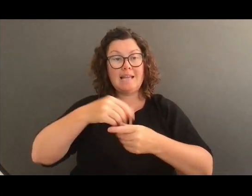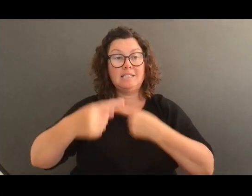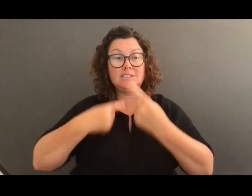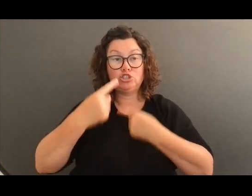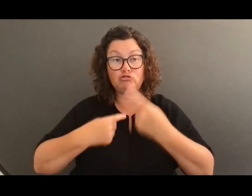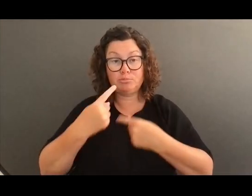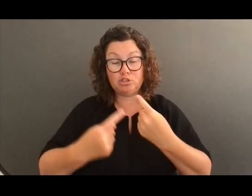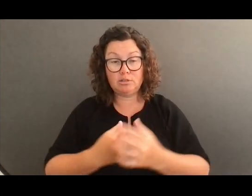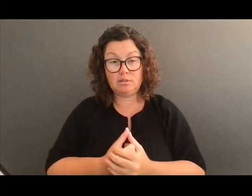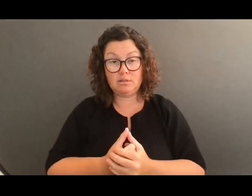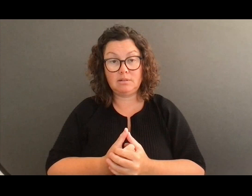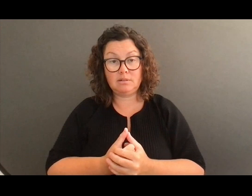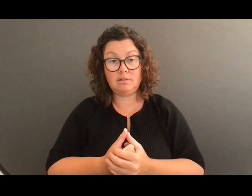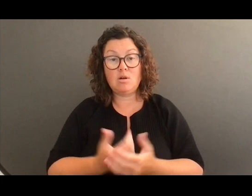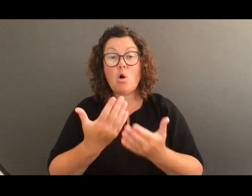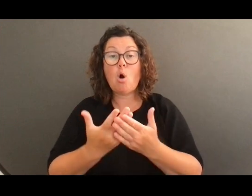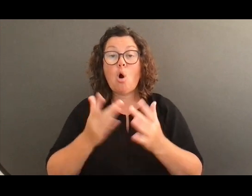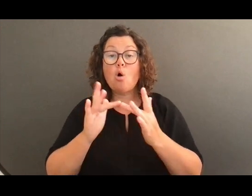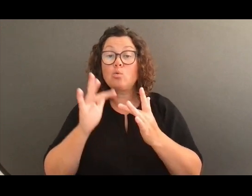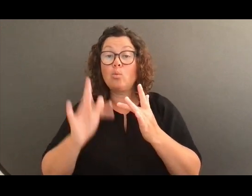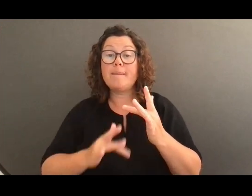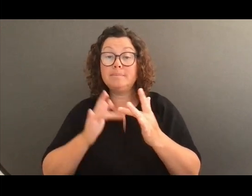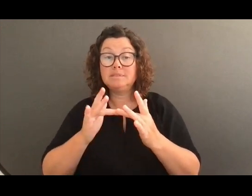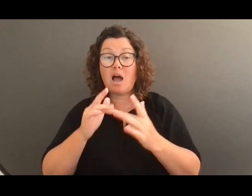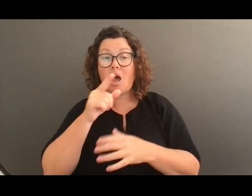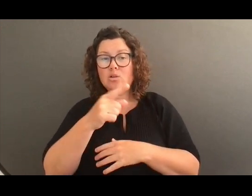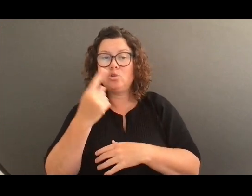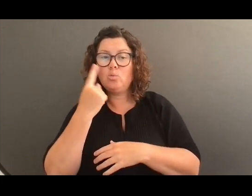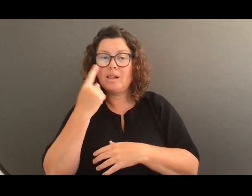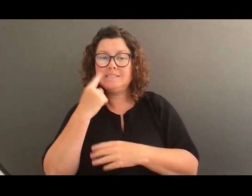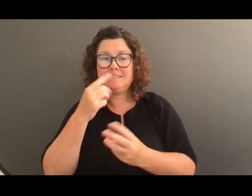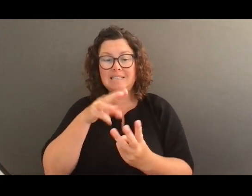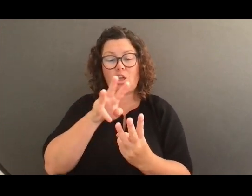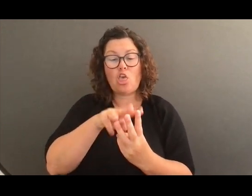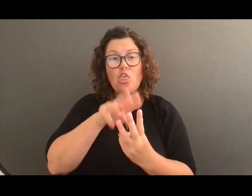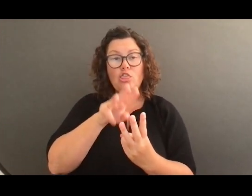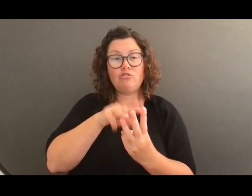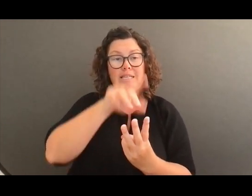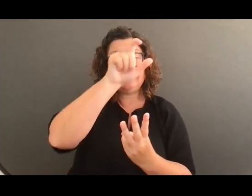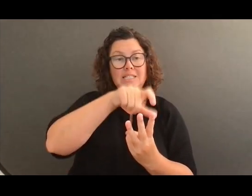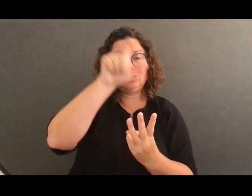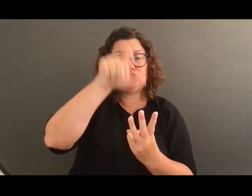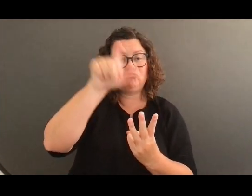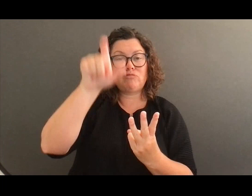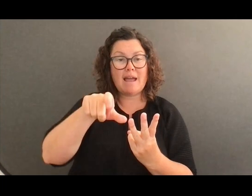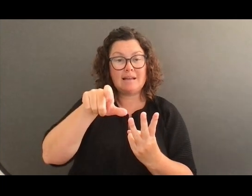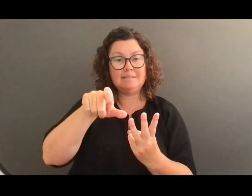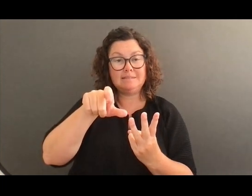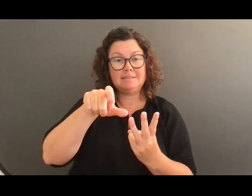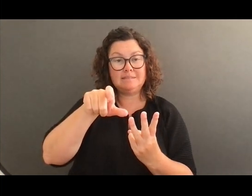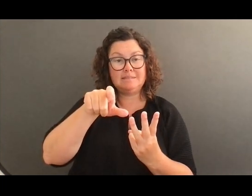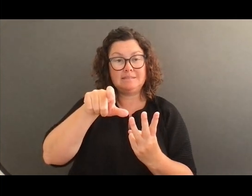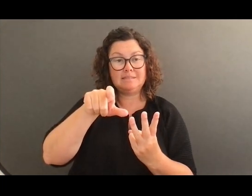you can only see 3 organising strands in a row, and you have to click through the presenting